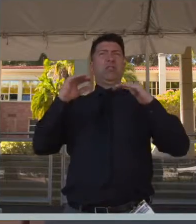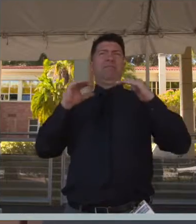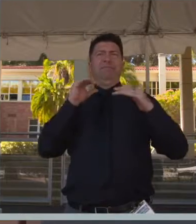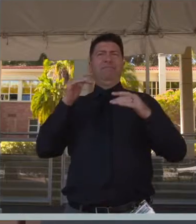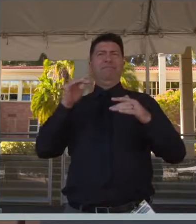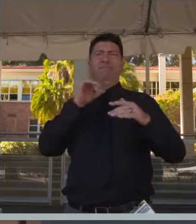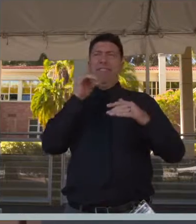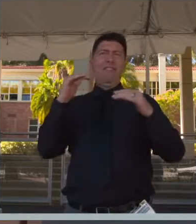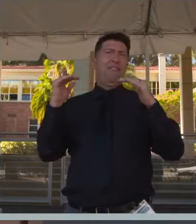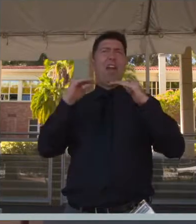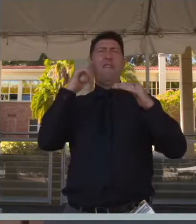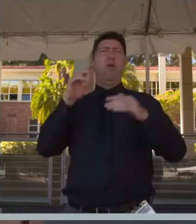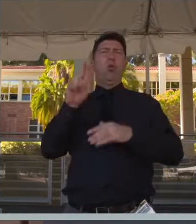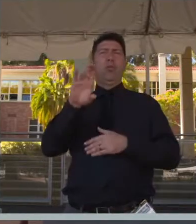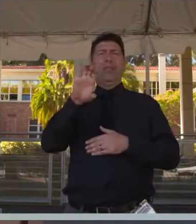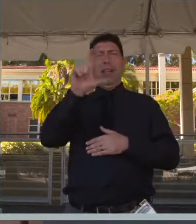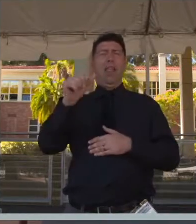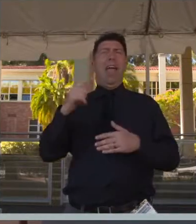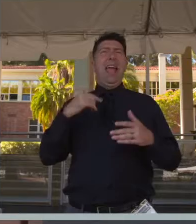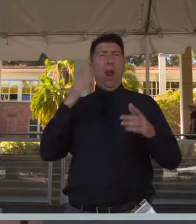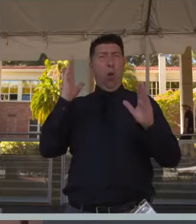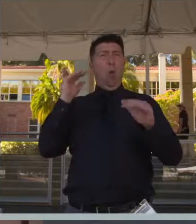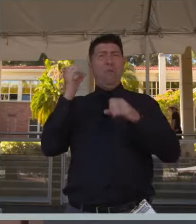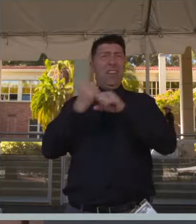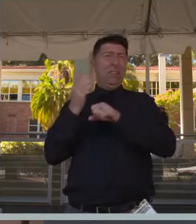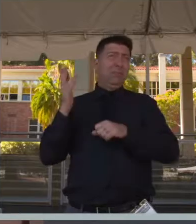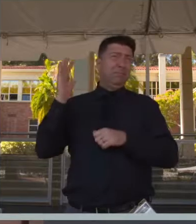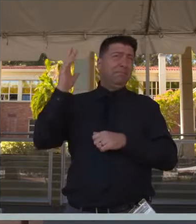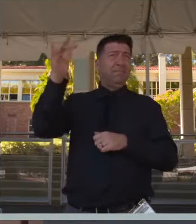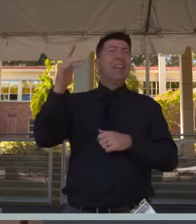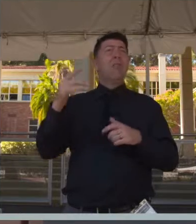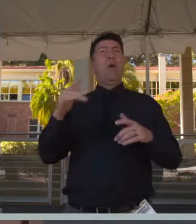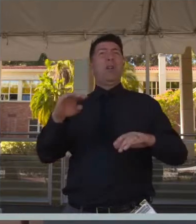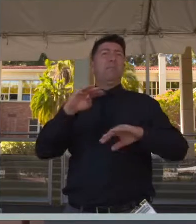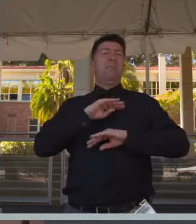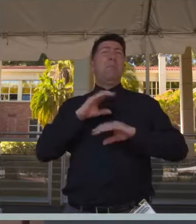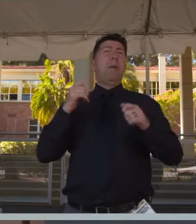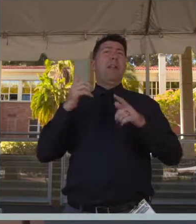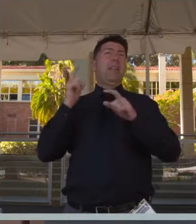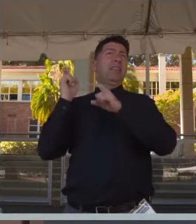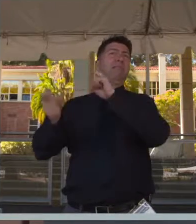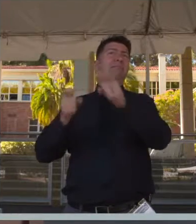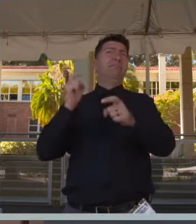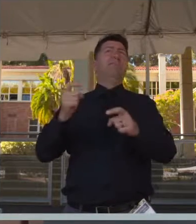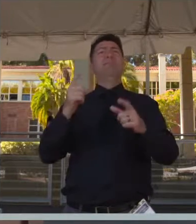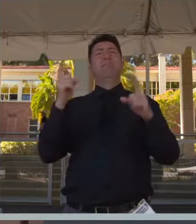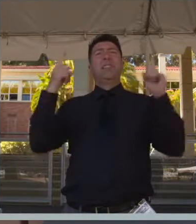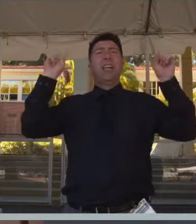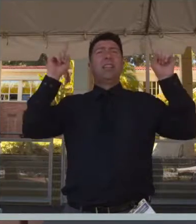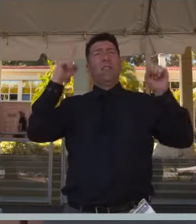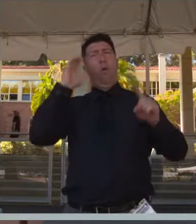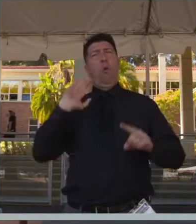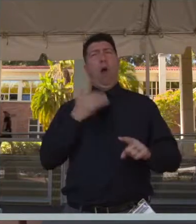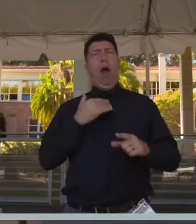and our hope for the years ahead to be filled with the many accomplishments and contributions of our